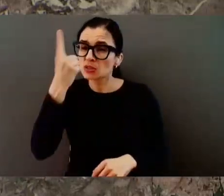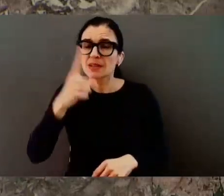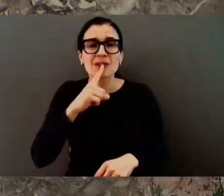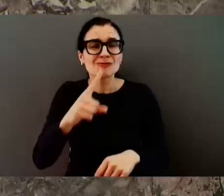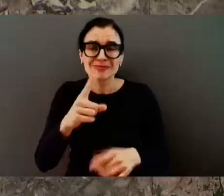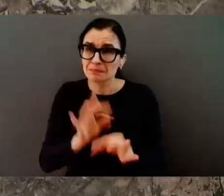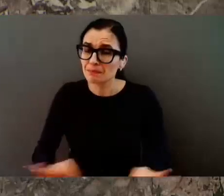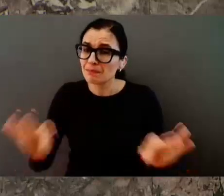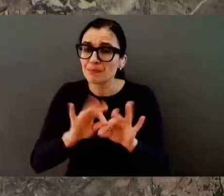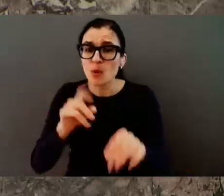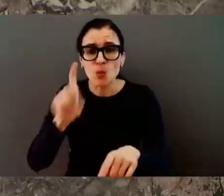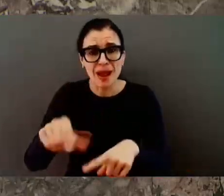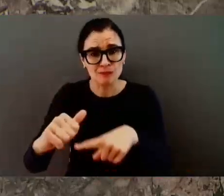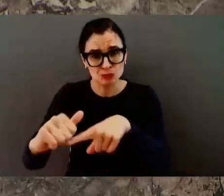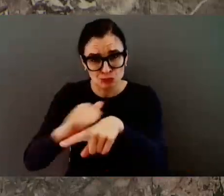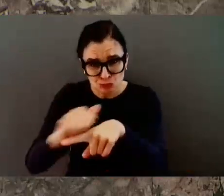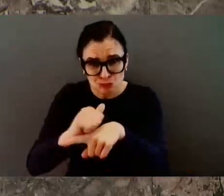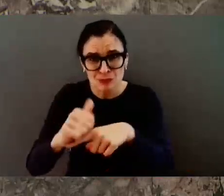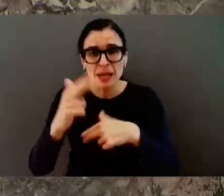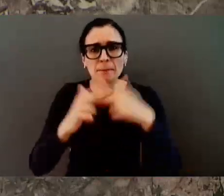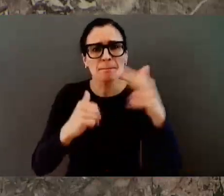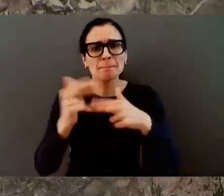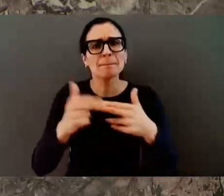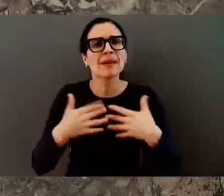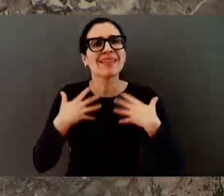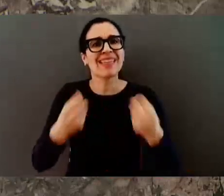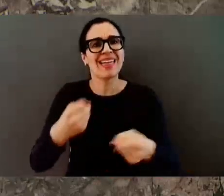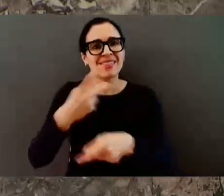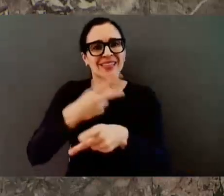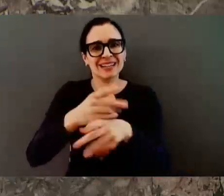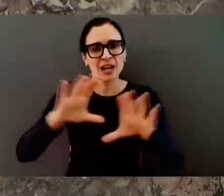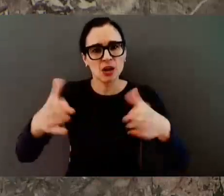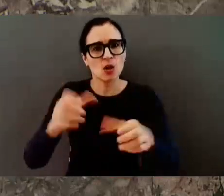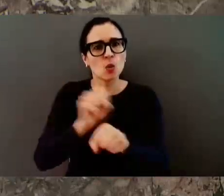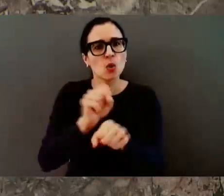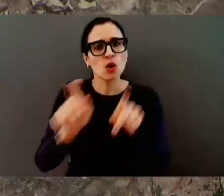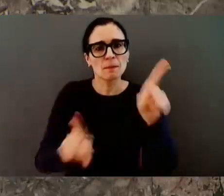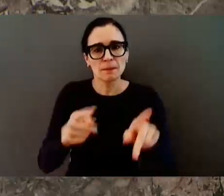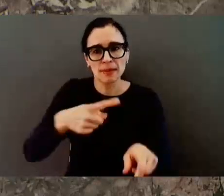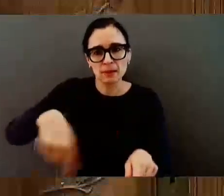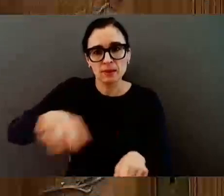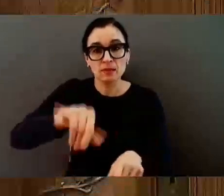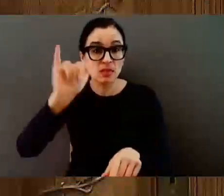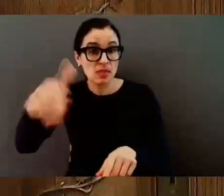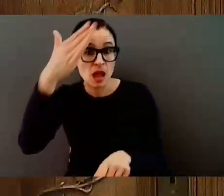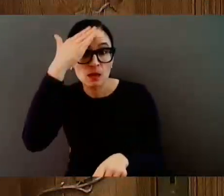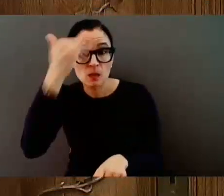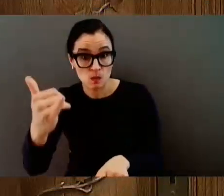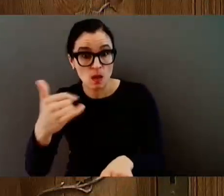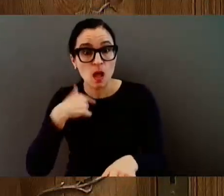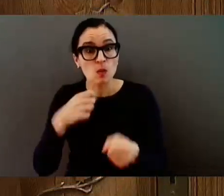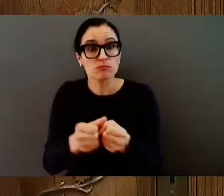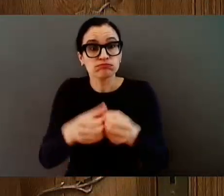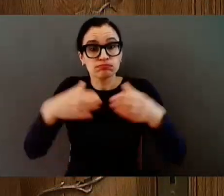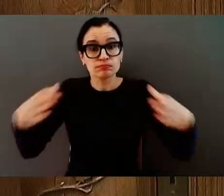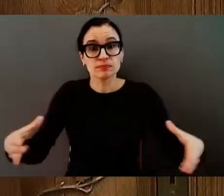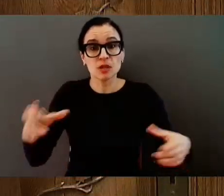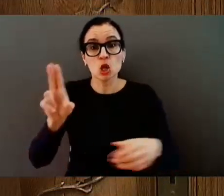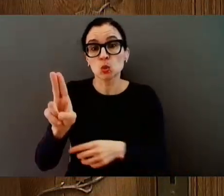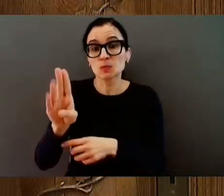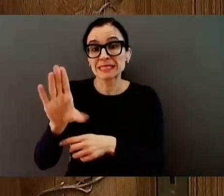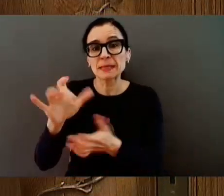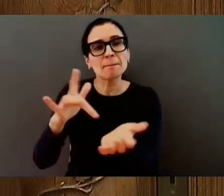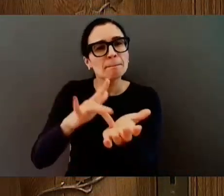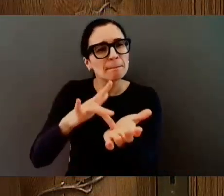expanded the UBC Medical School with new Members, seats. both sides. The member also knew that the